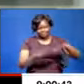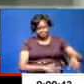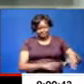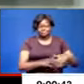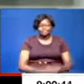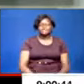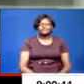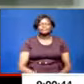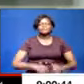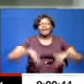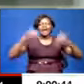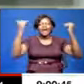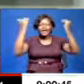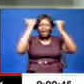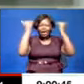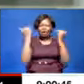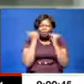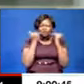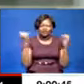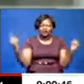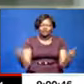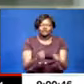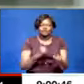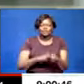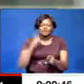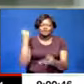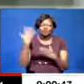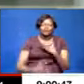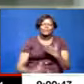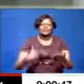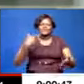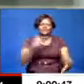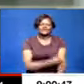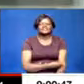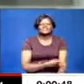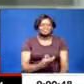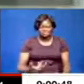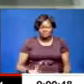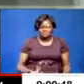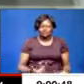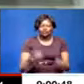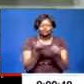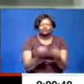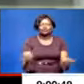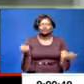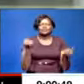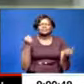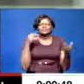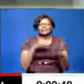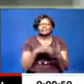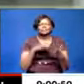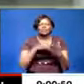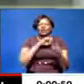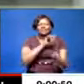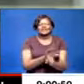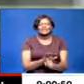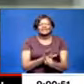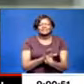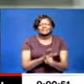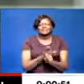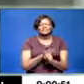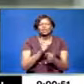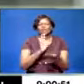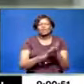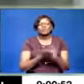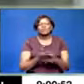The High Court has temporarily stopped the vaccination of children against COVID-19 without the